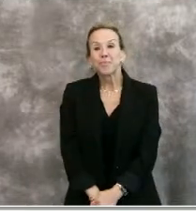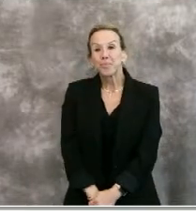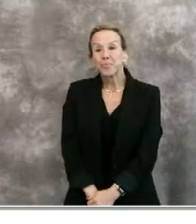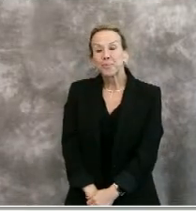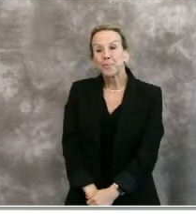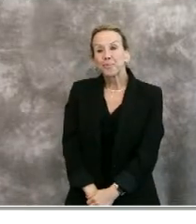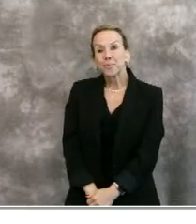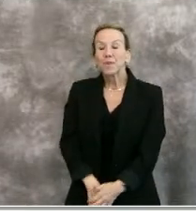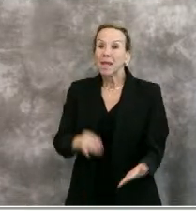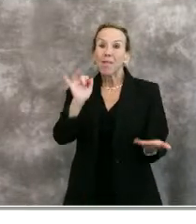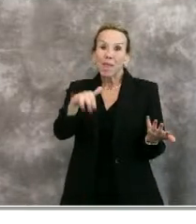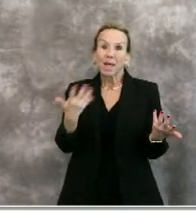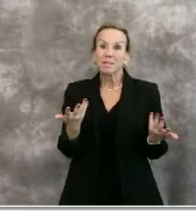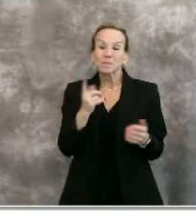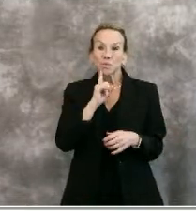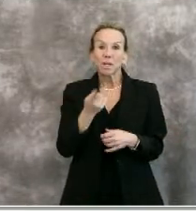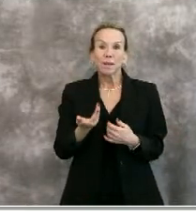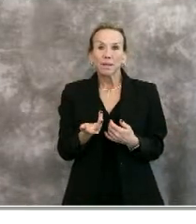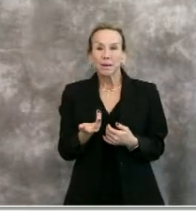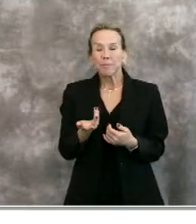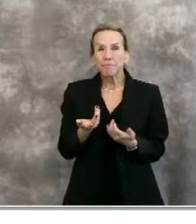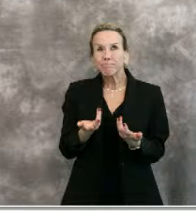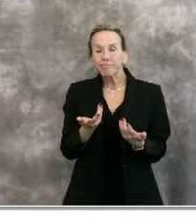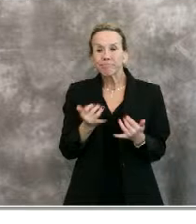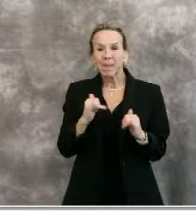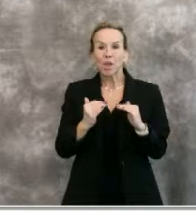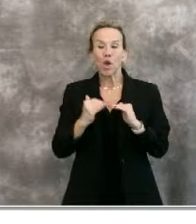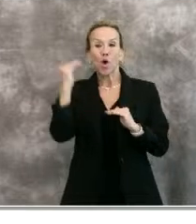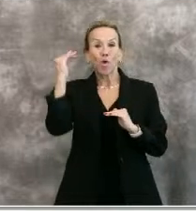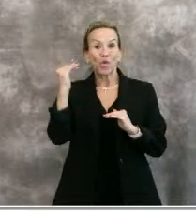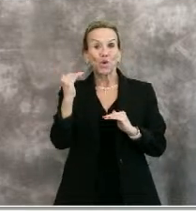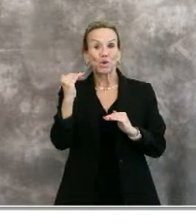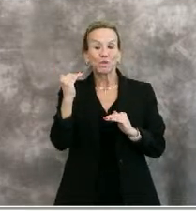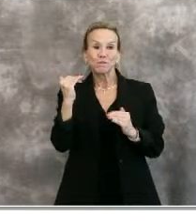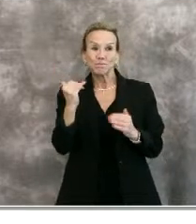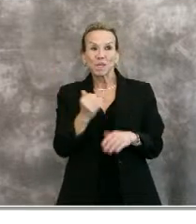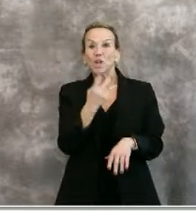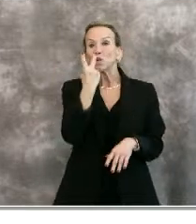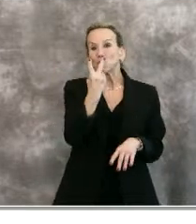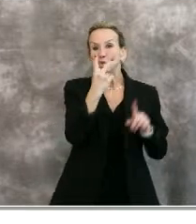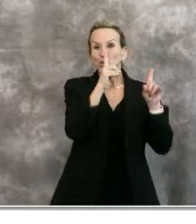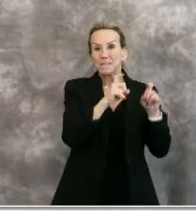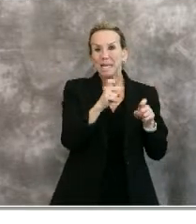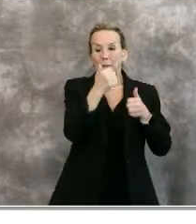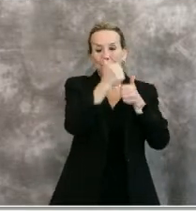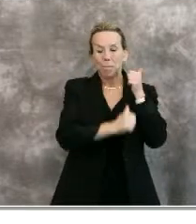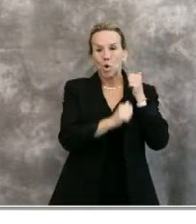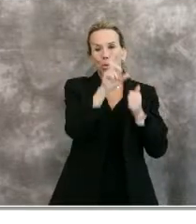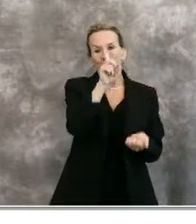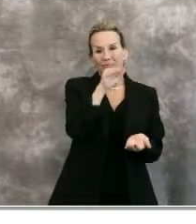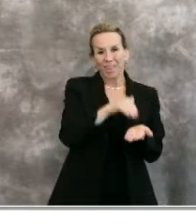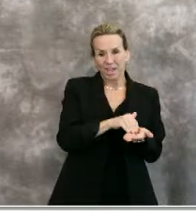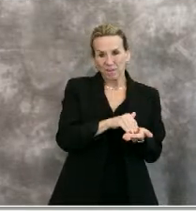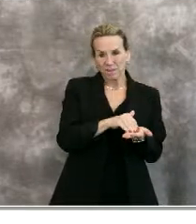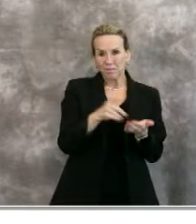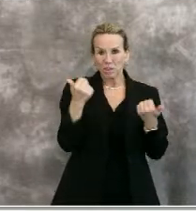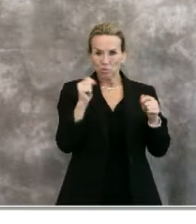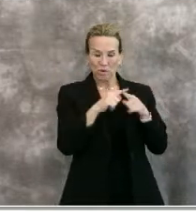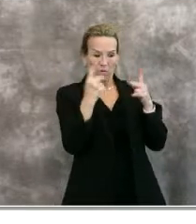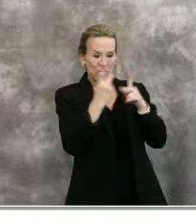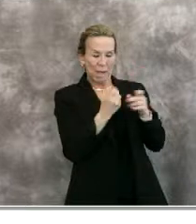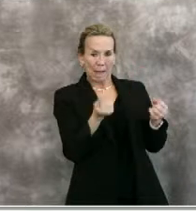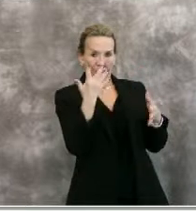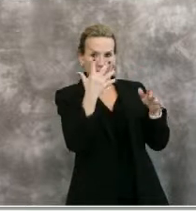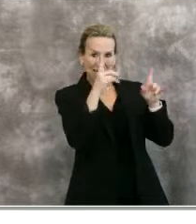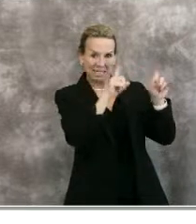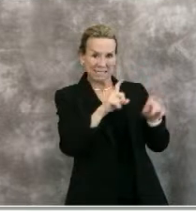this is approximately, it's well over 2 tests per 1,000 population. In the next